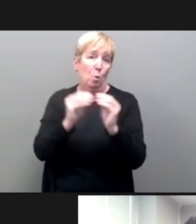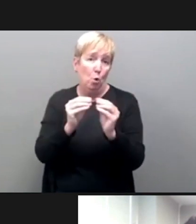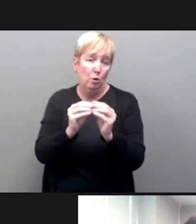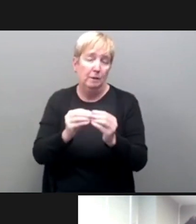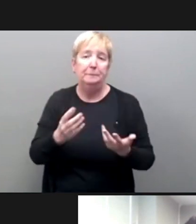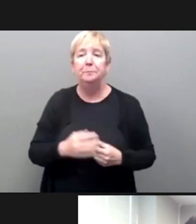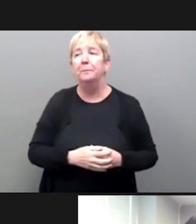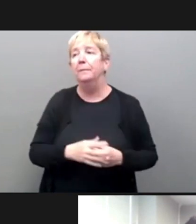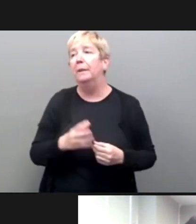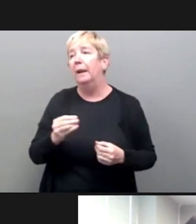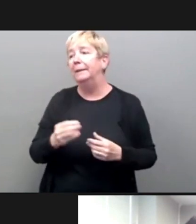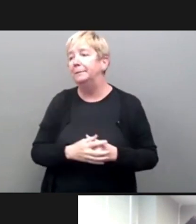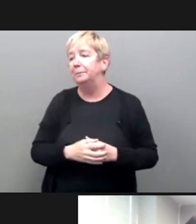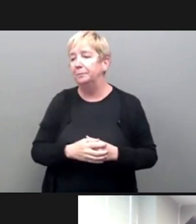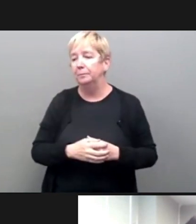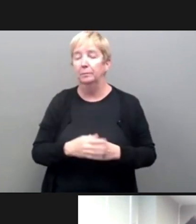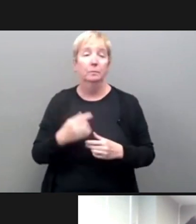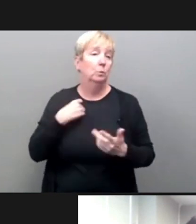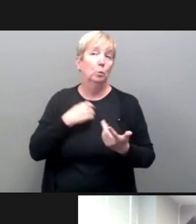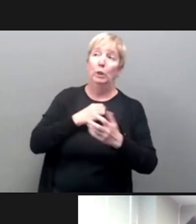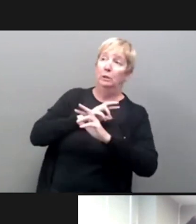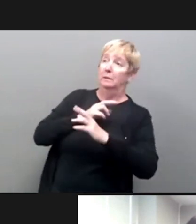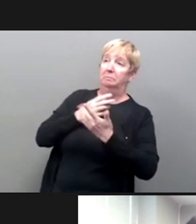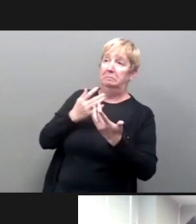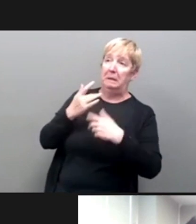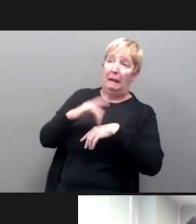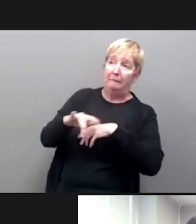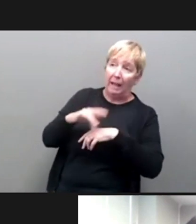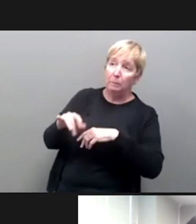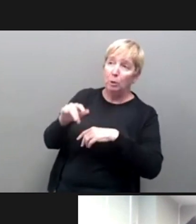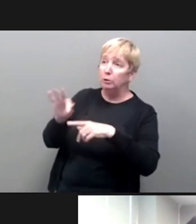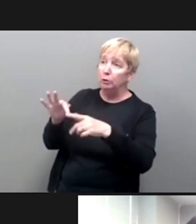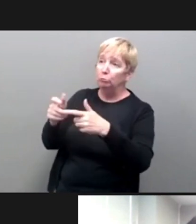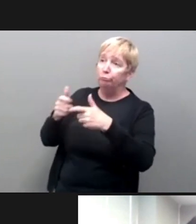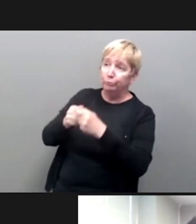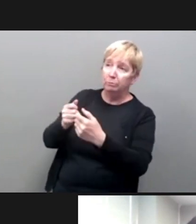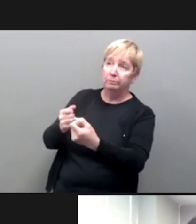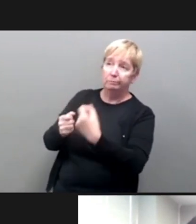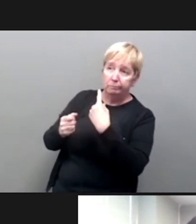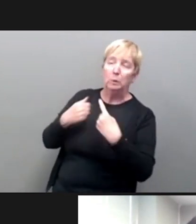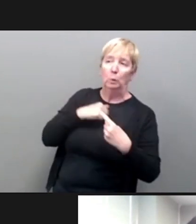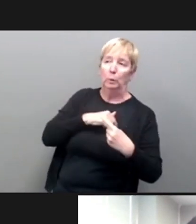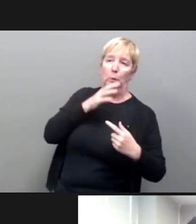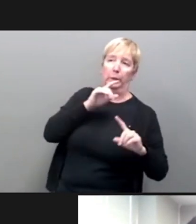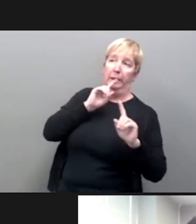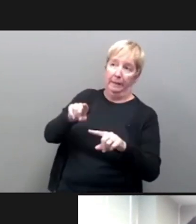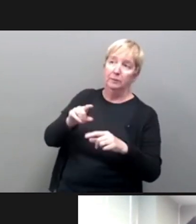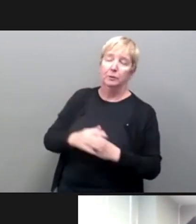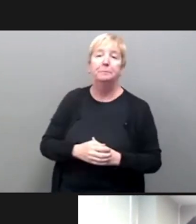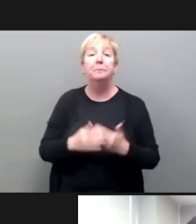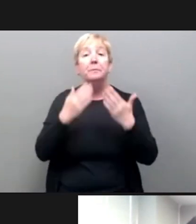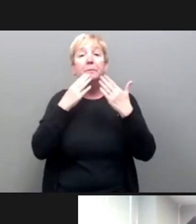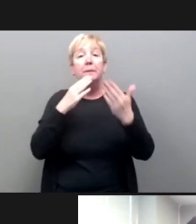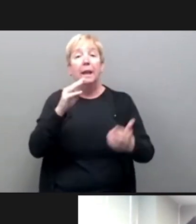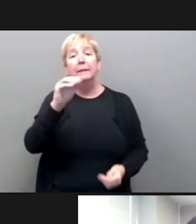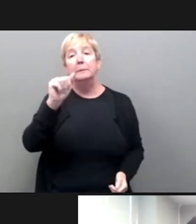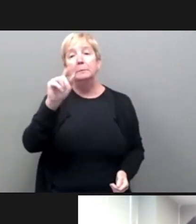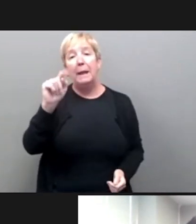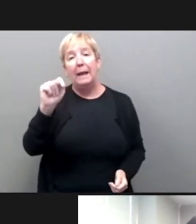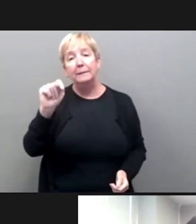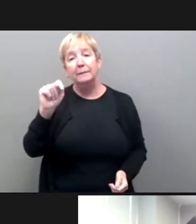as always, we're available to answer questions between now and then. So thanks, Matt. And I think we're ready to